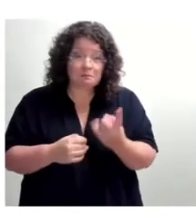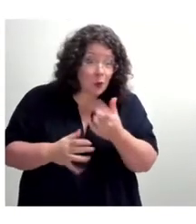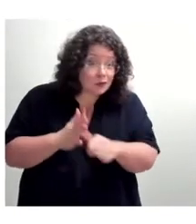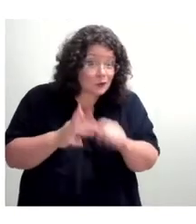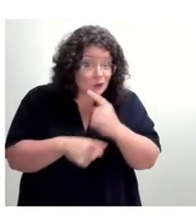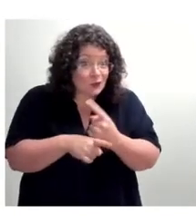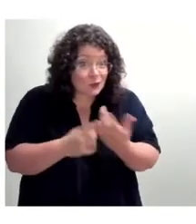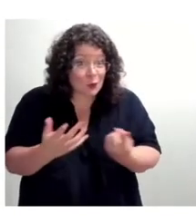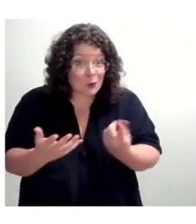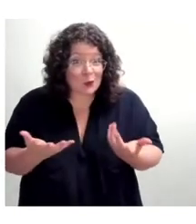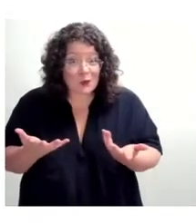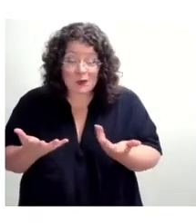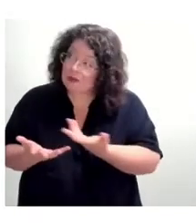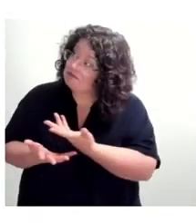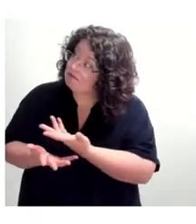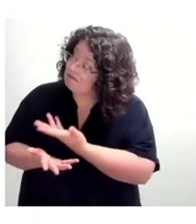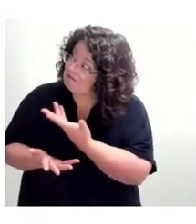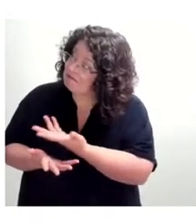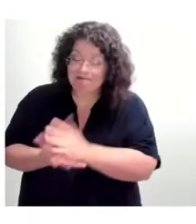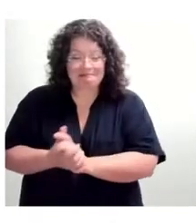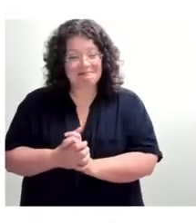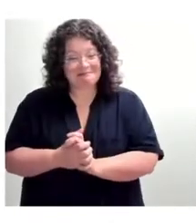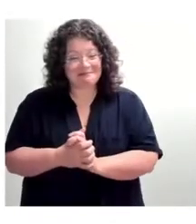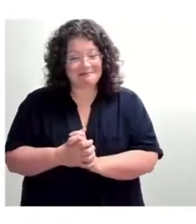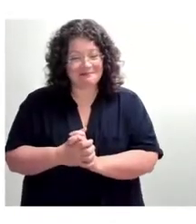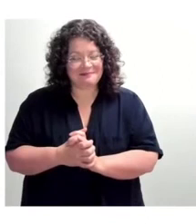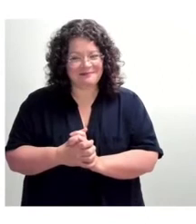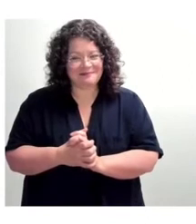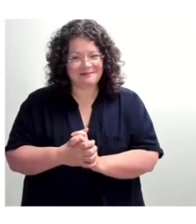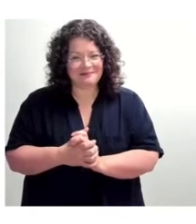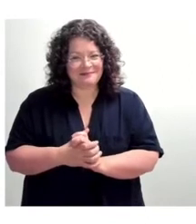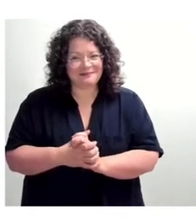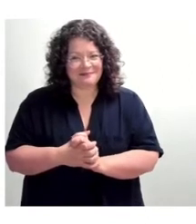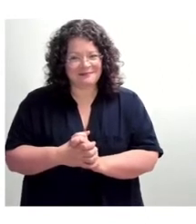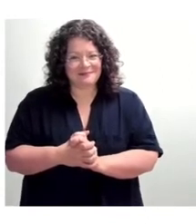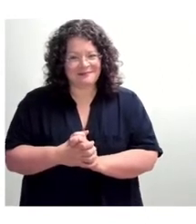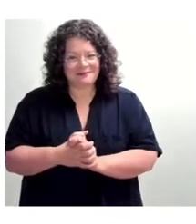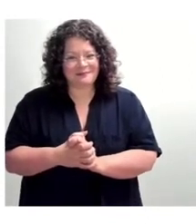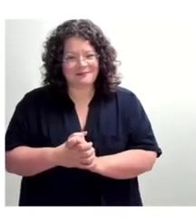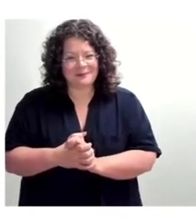No, I think, look, I just say there are many examples where